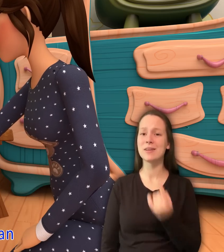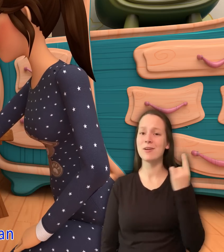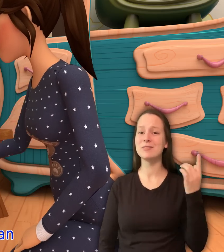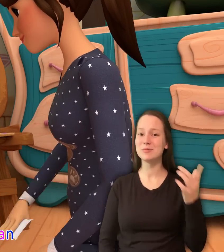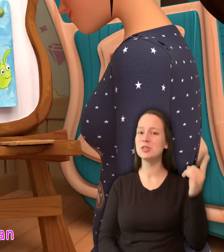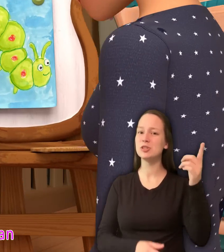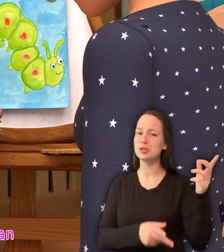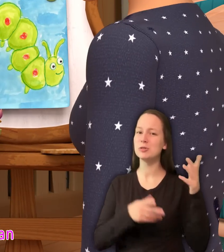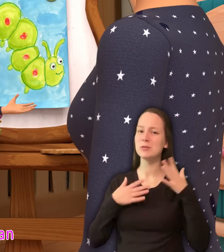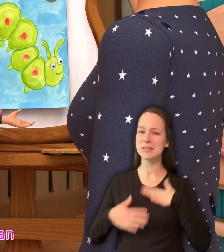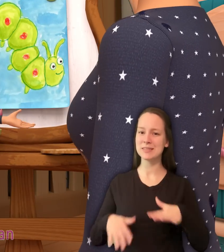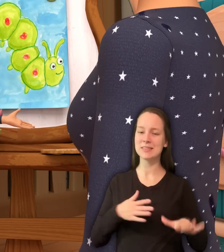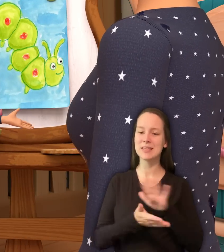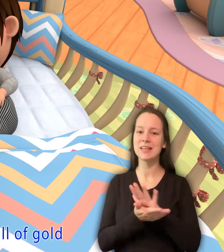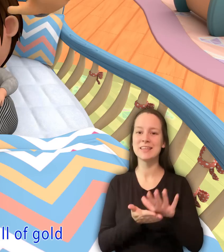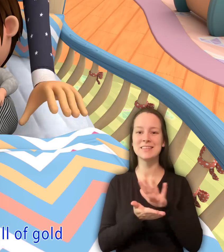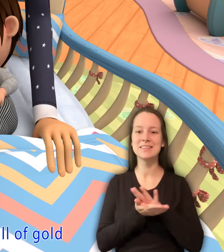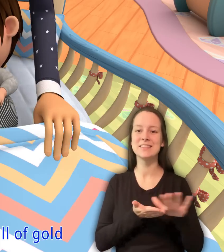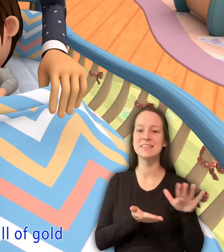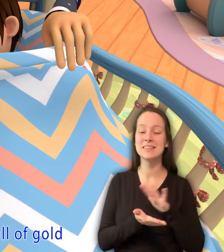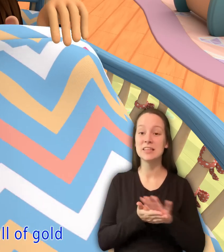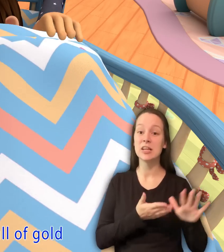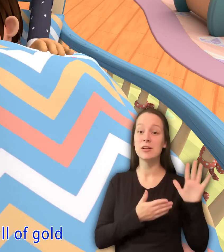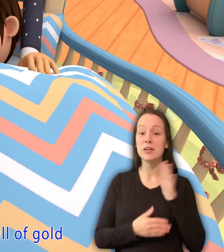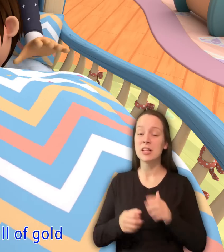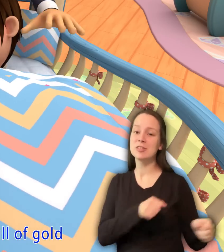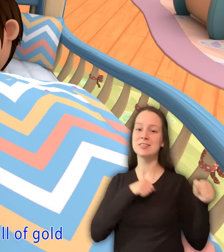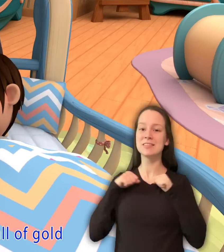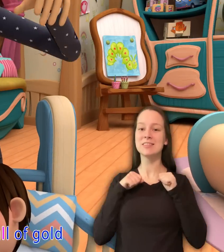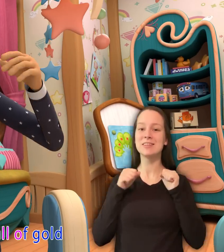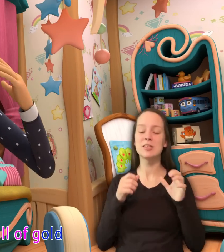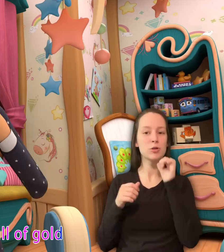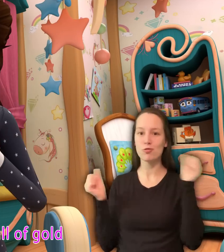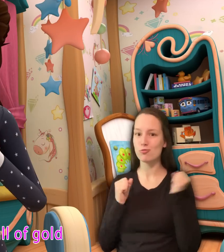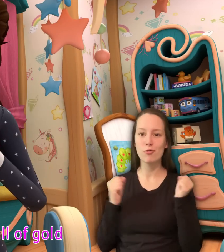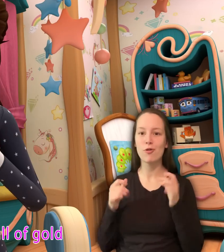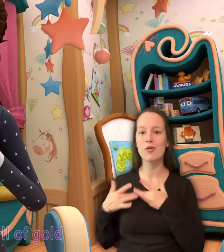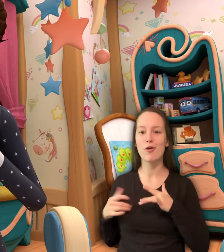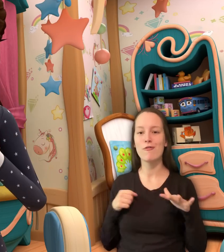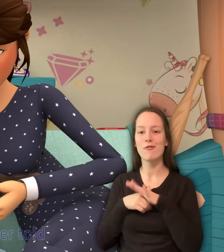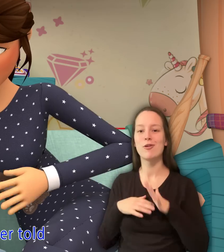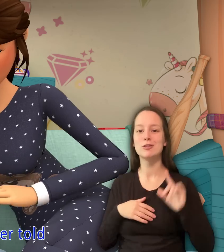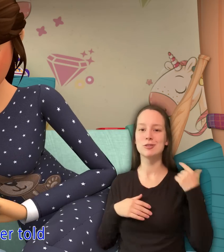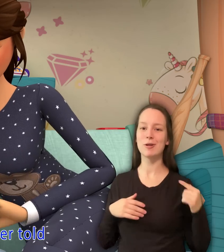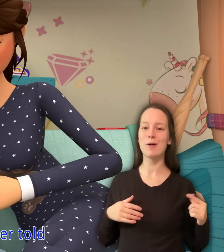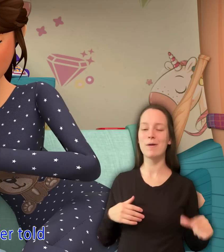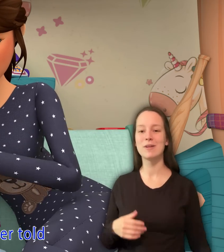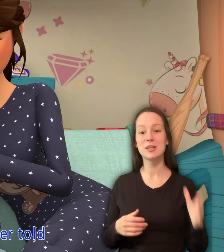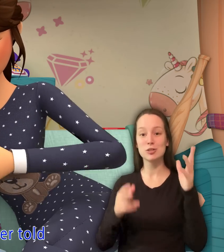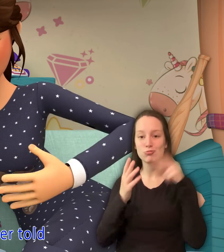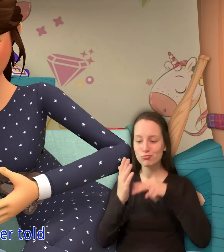always keeping us clean covering us from cold with a heart full of gold and